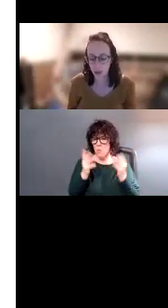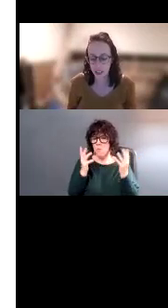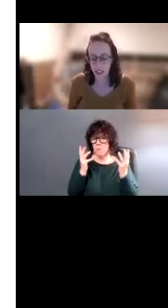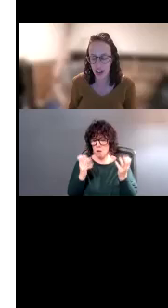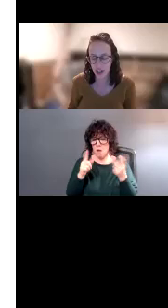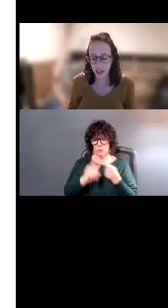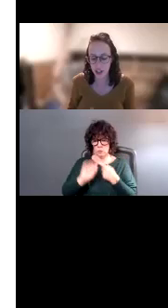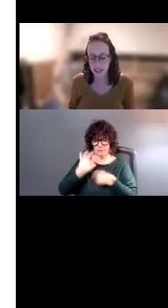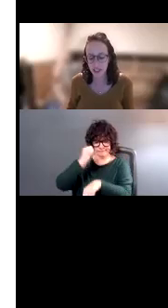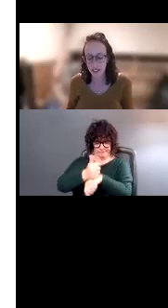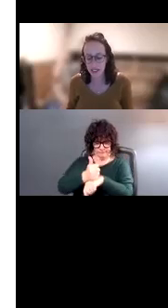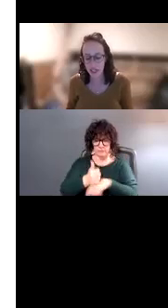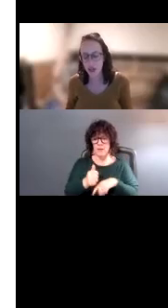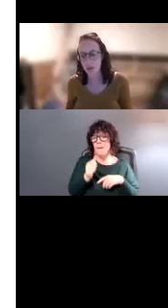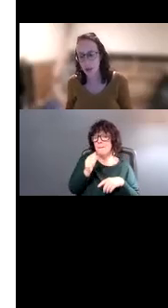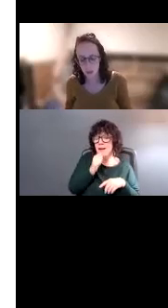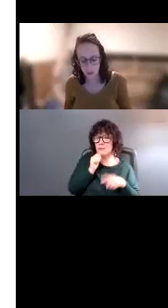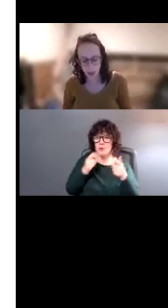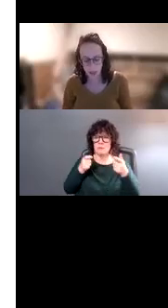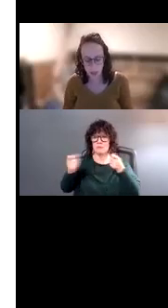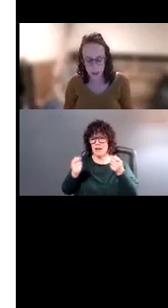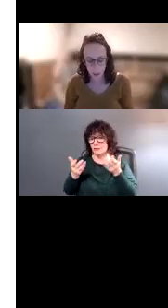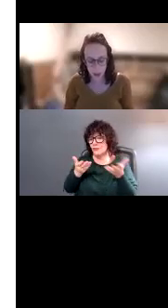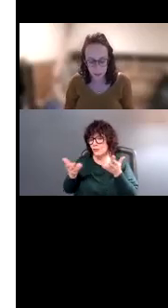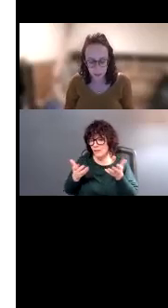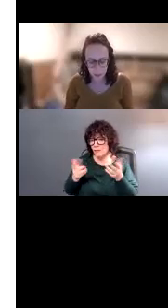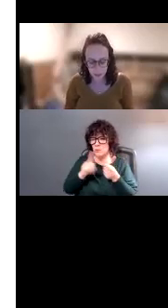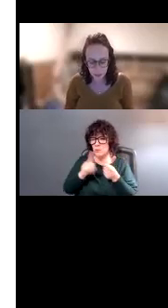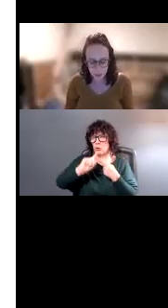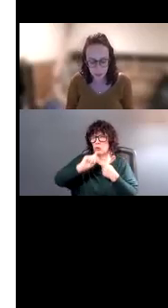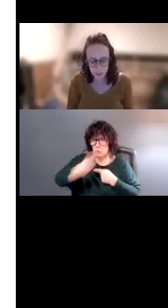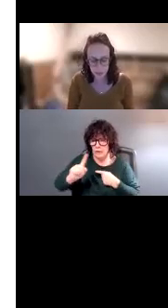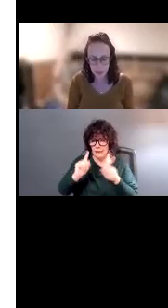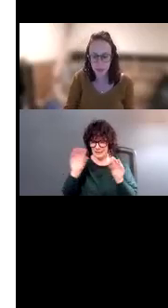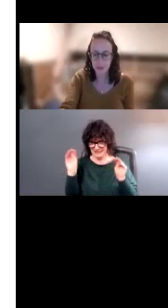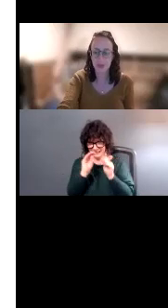enable multi-factor authentication when possible as well.